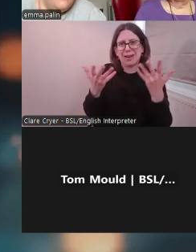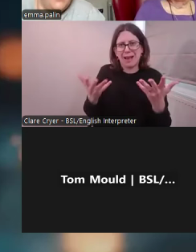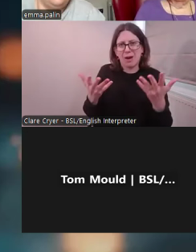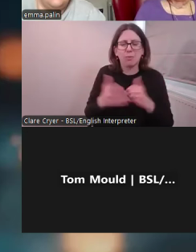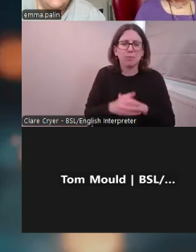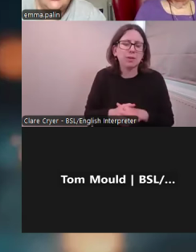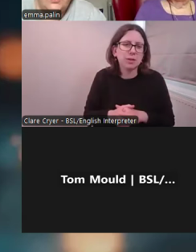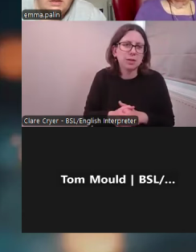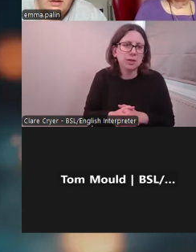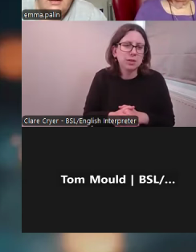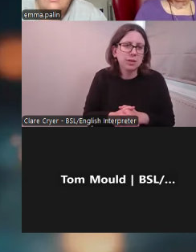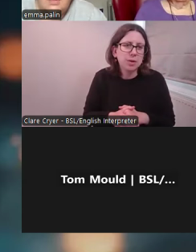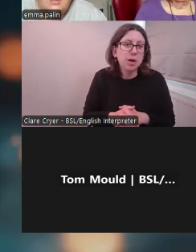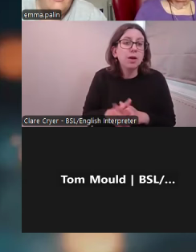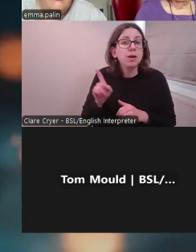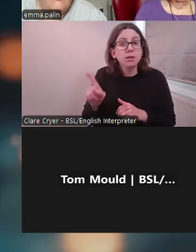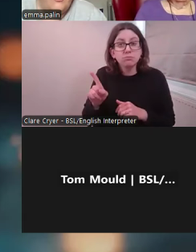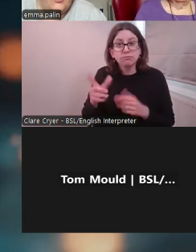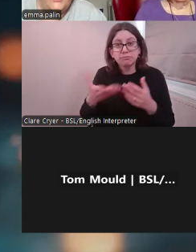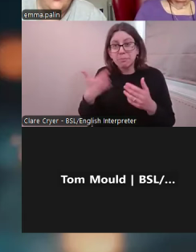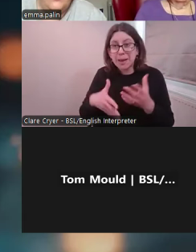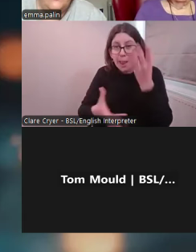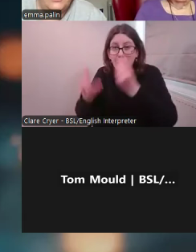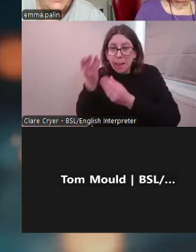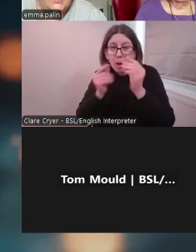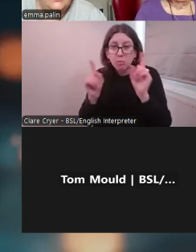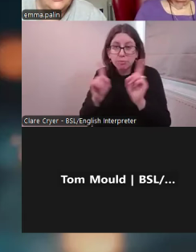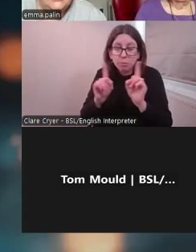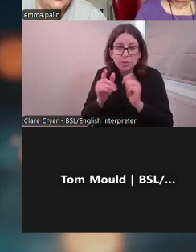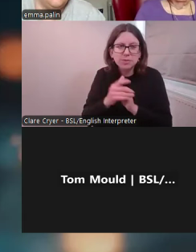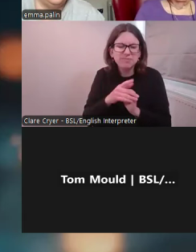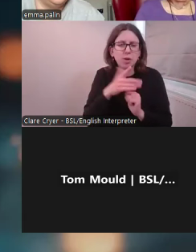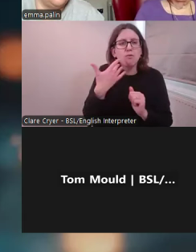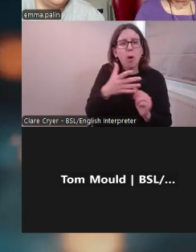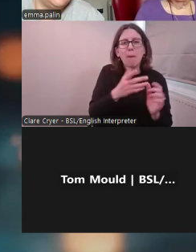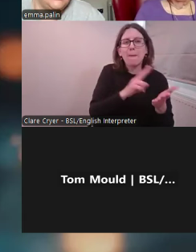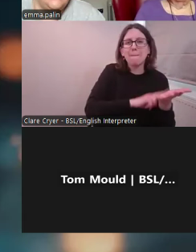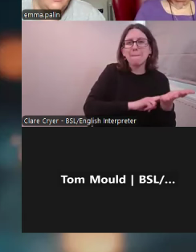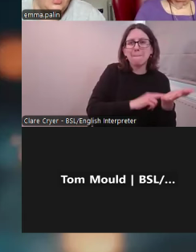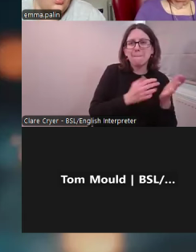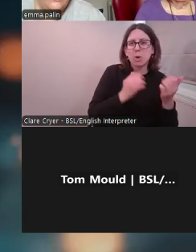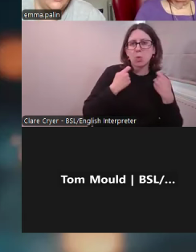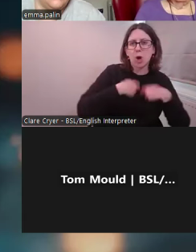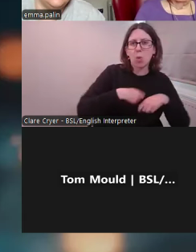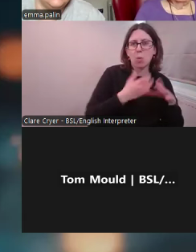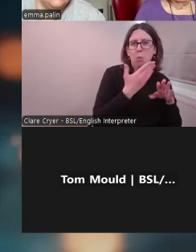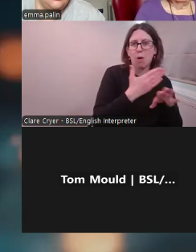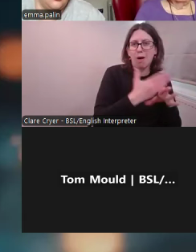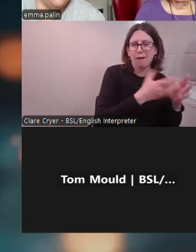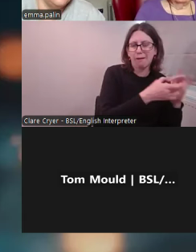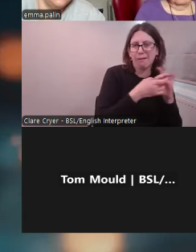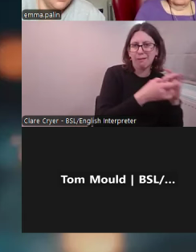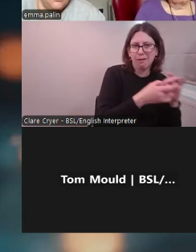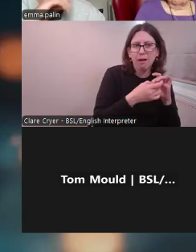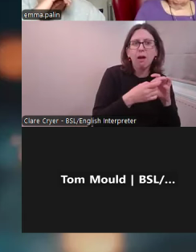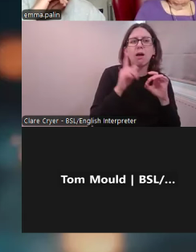One of the main things that we learned from working with the Bluecoats is it broadened our understanding about what the arts